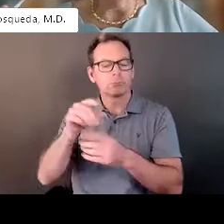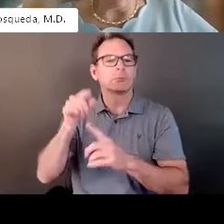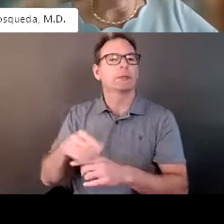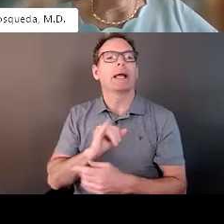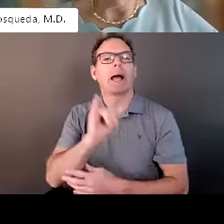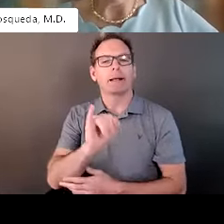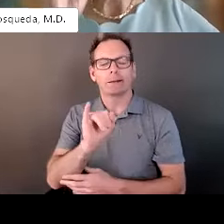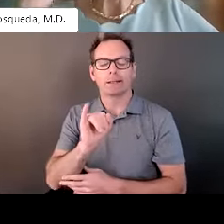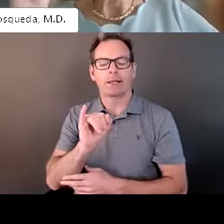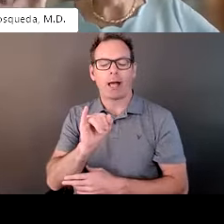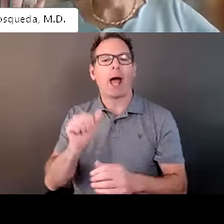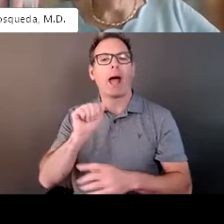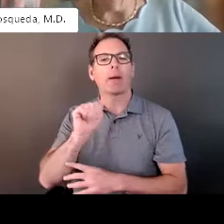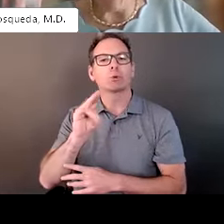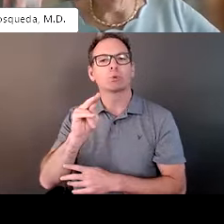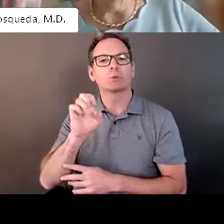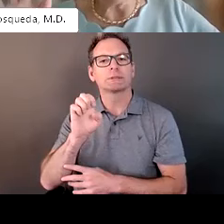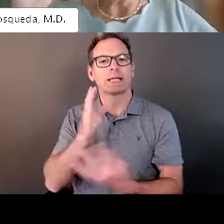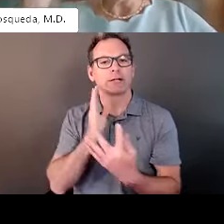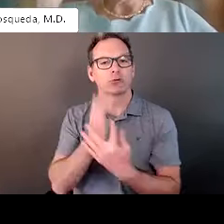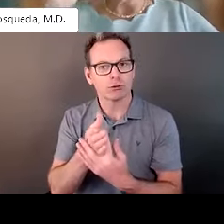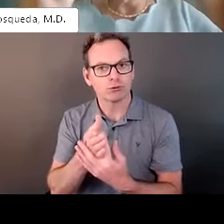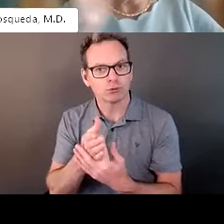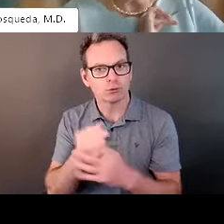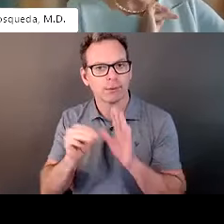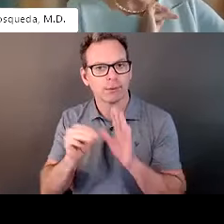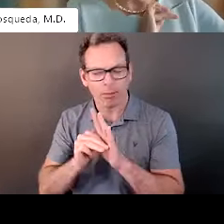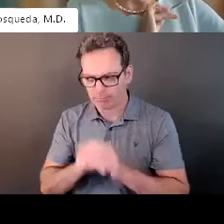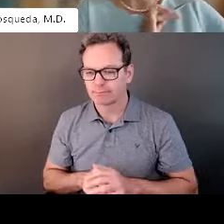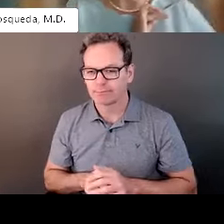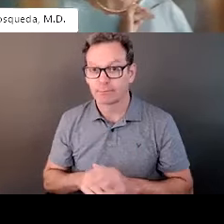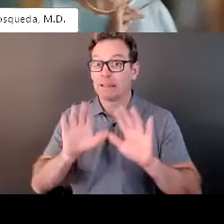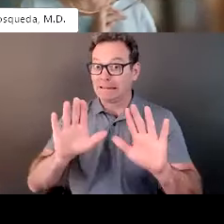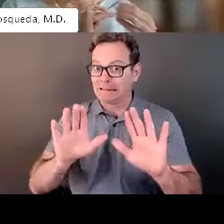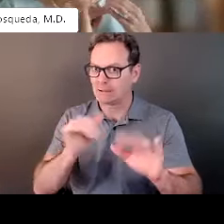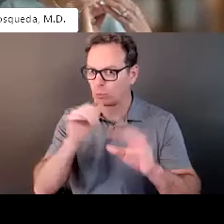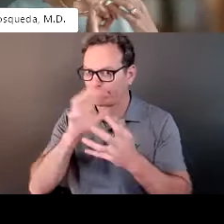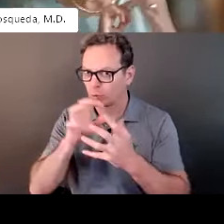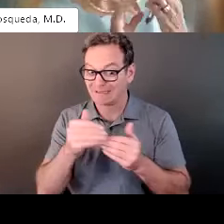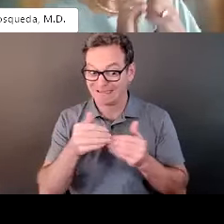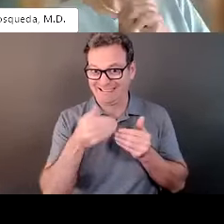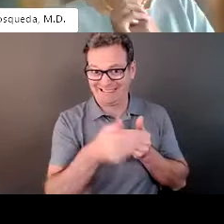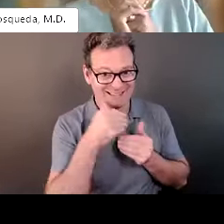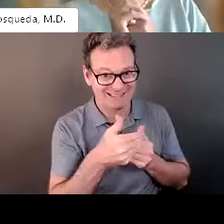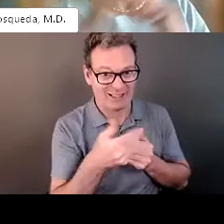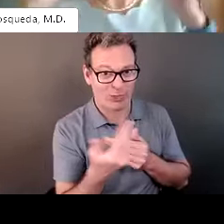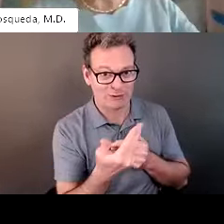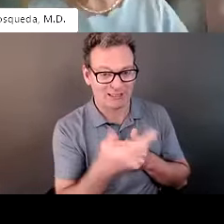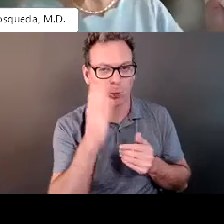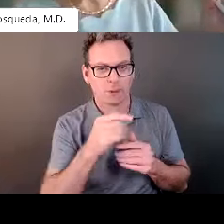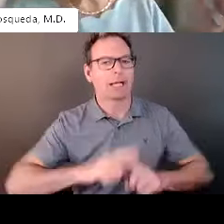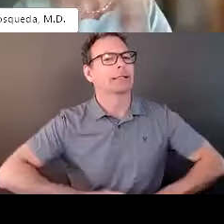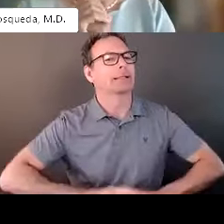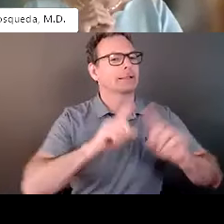a practical tool, not to be confused. On Thursday, you're going to be hearing from Dr. Weeks about AIM.